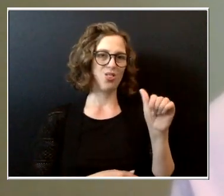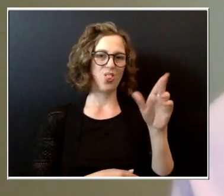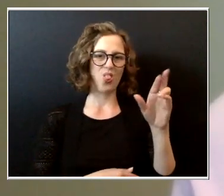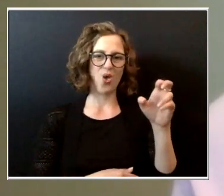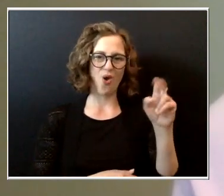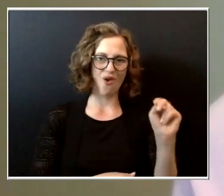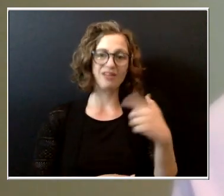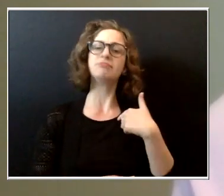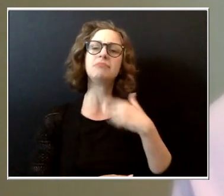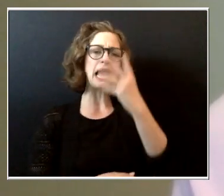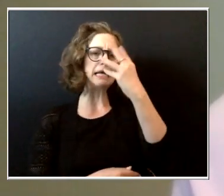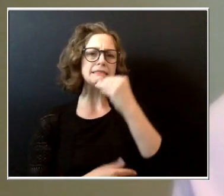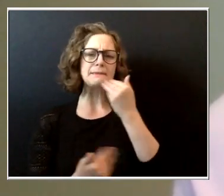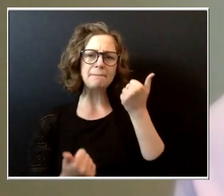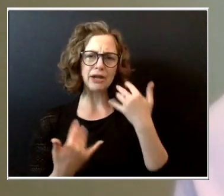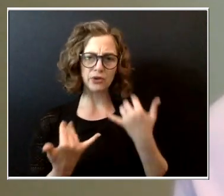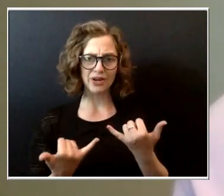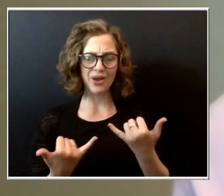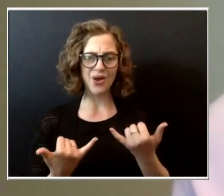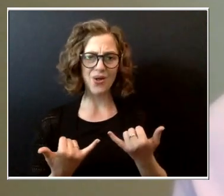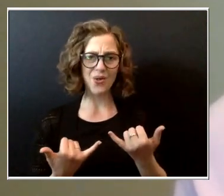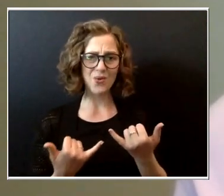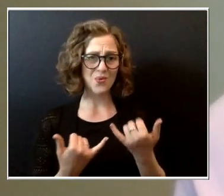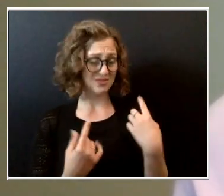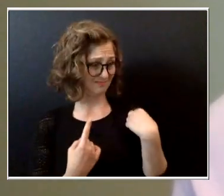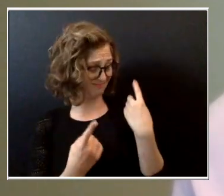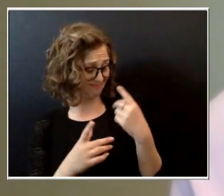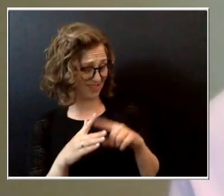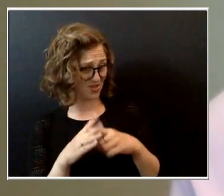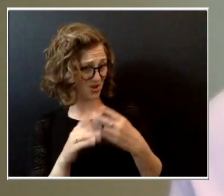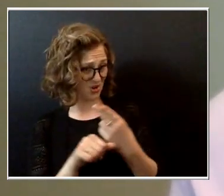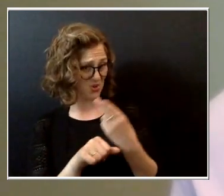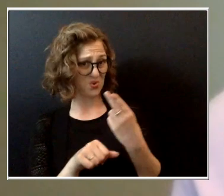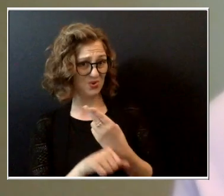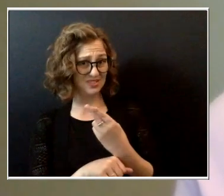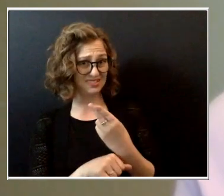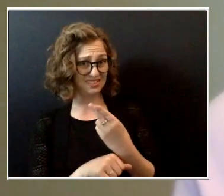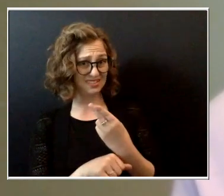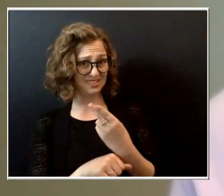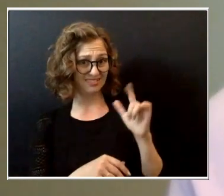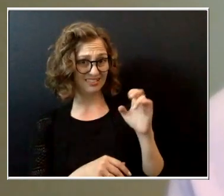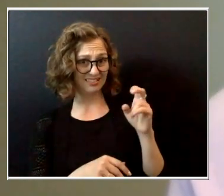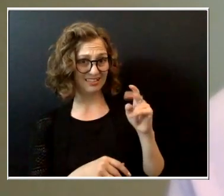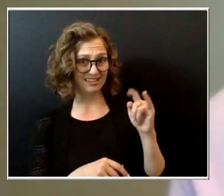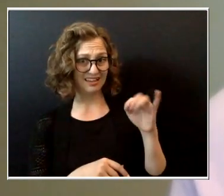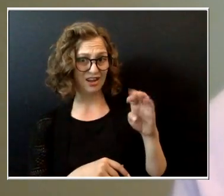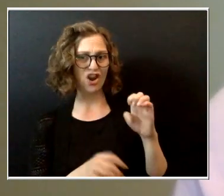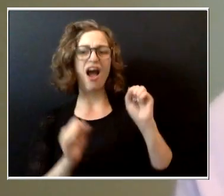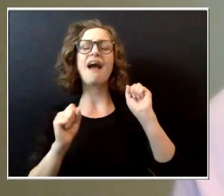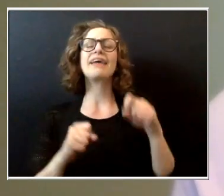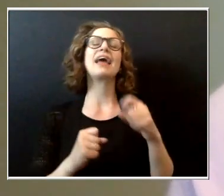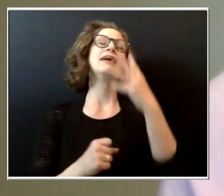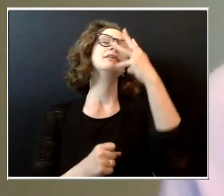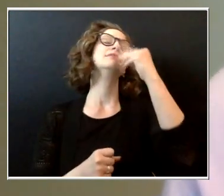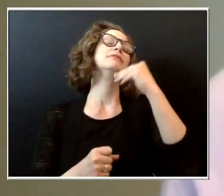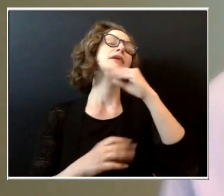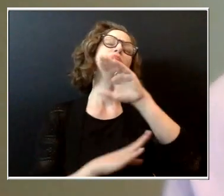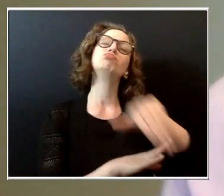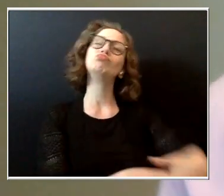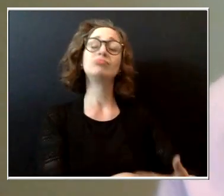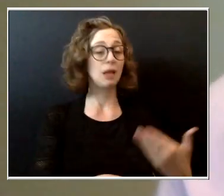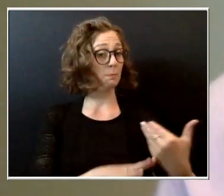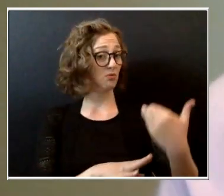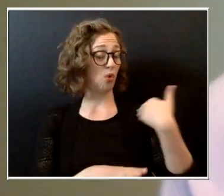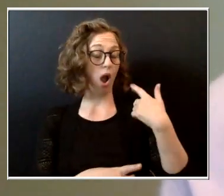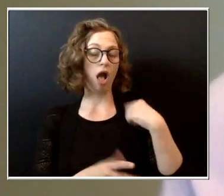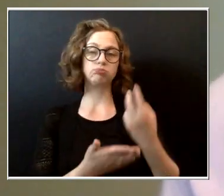Since I've been on this, I get a good night's rest, and before I was up half the night. So it was interfering, I didn't realize, with